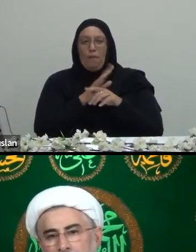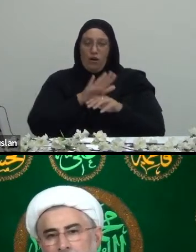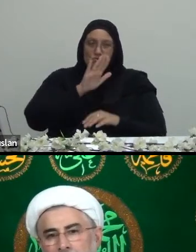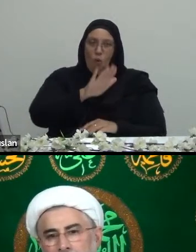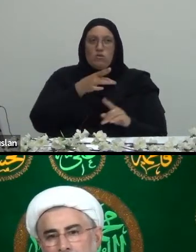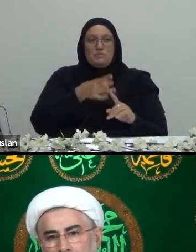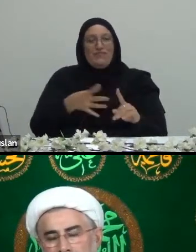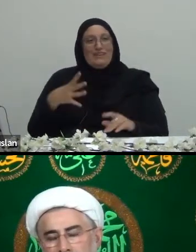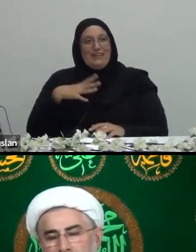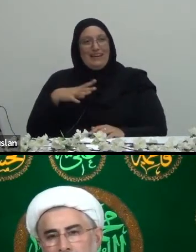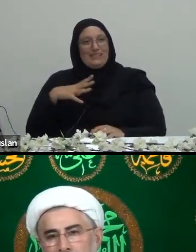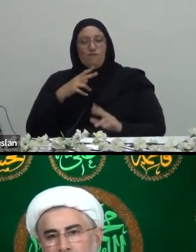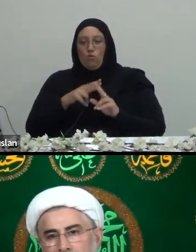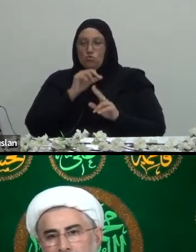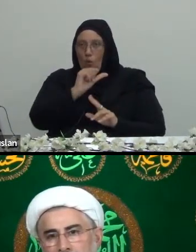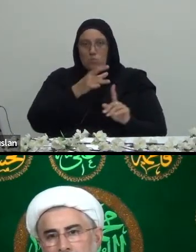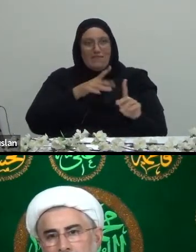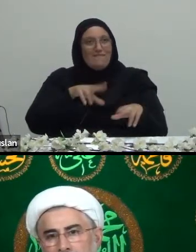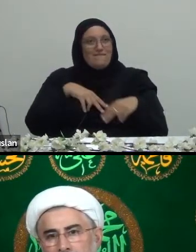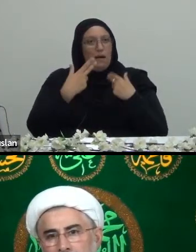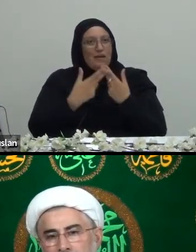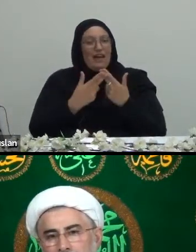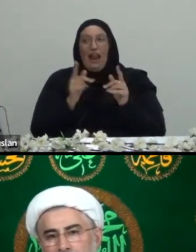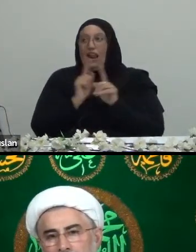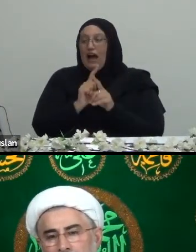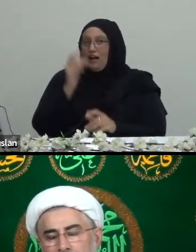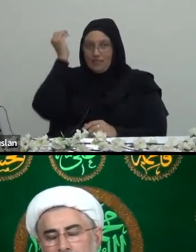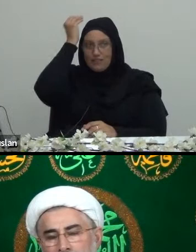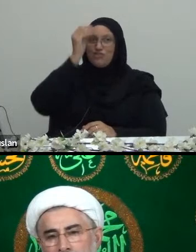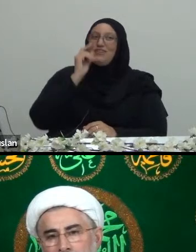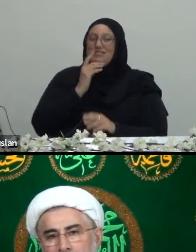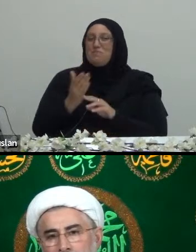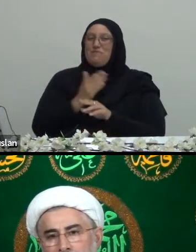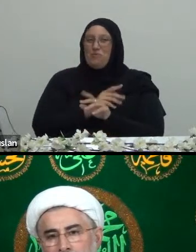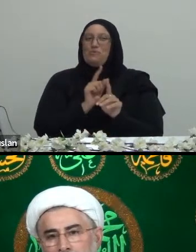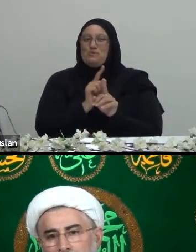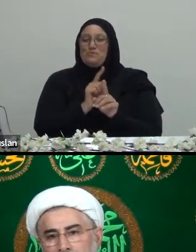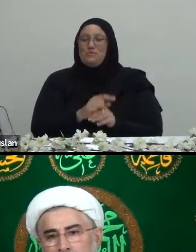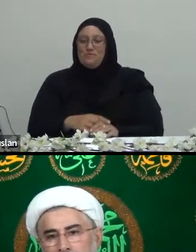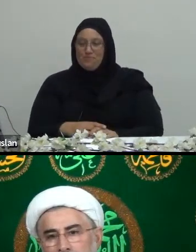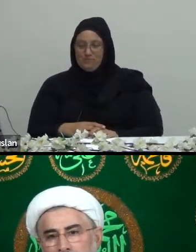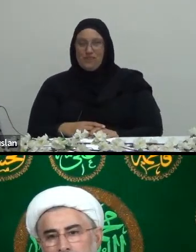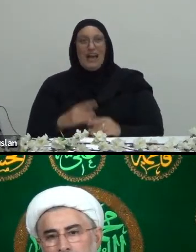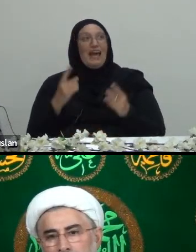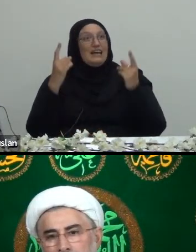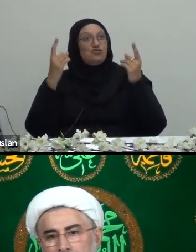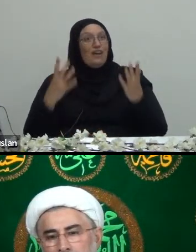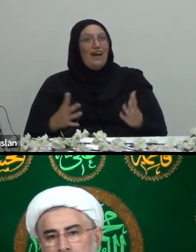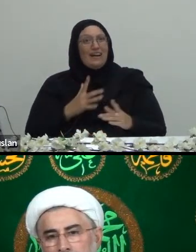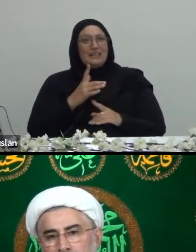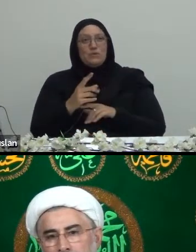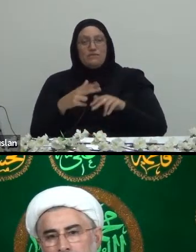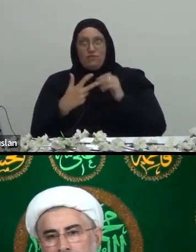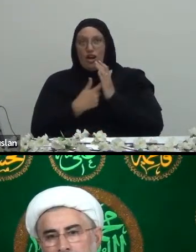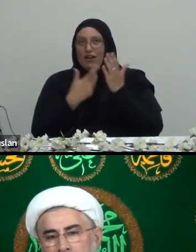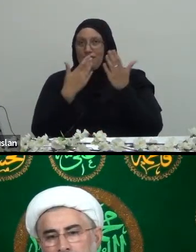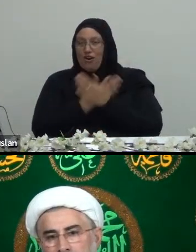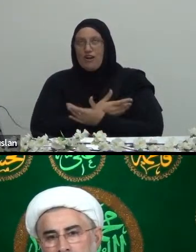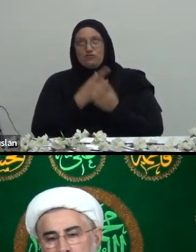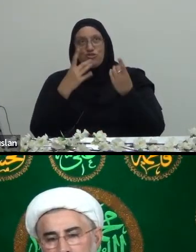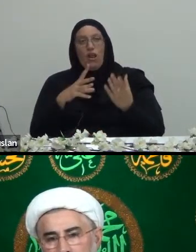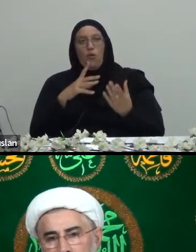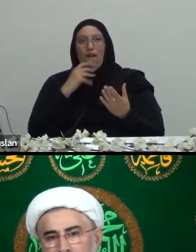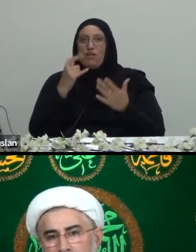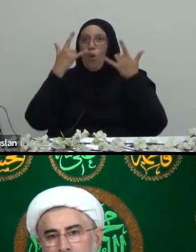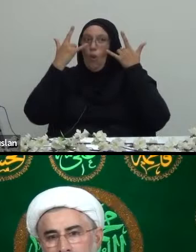their own specific situation, as Sheikh Mansour also mentioned earlier on. Inshallah, next Friday night, we'll have a